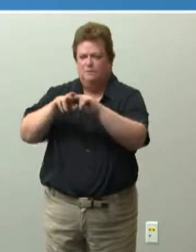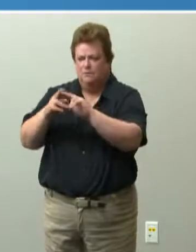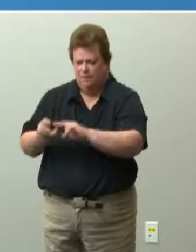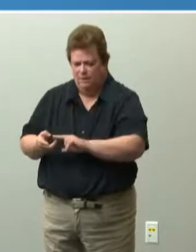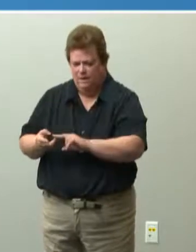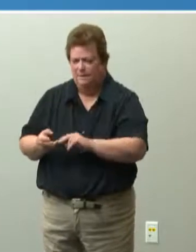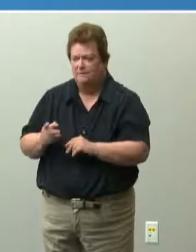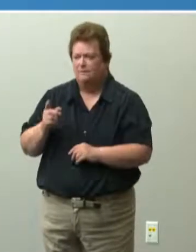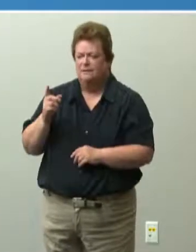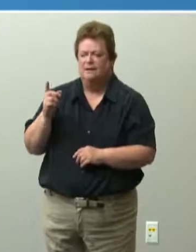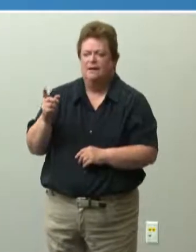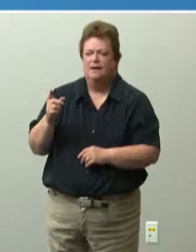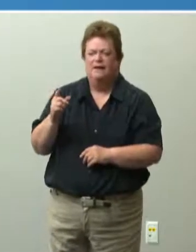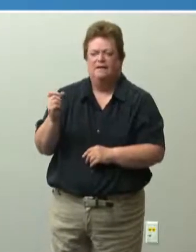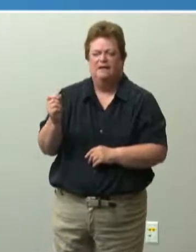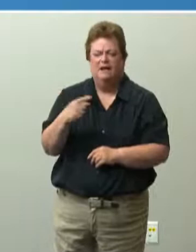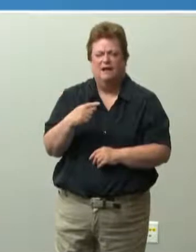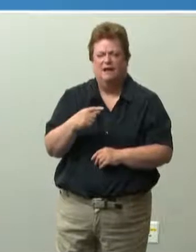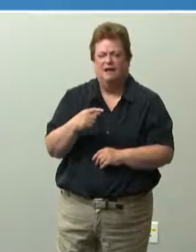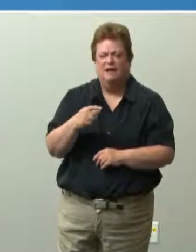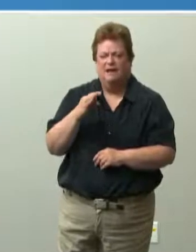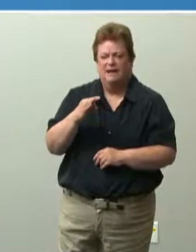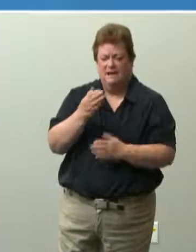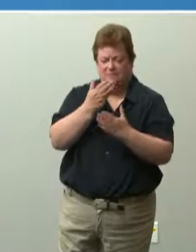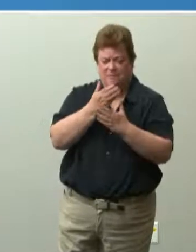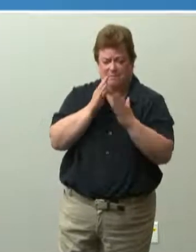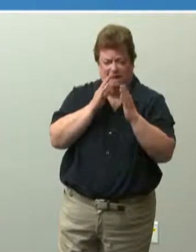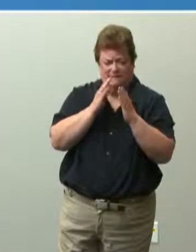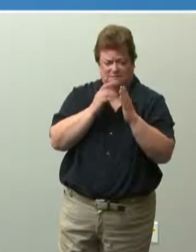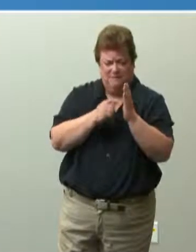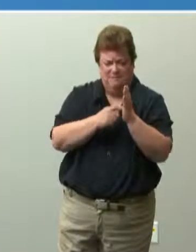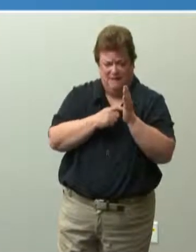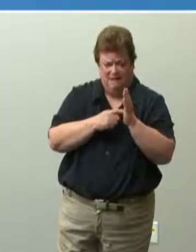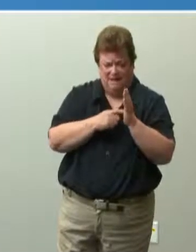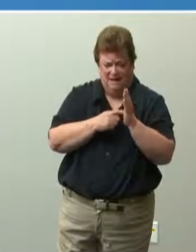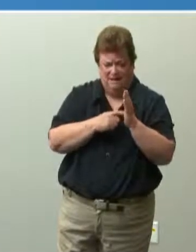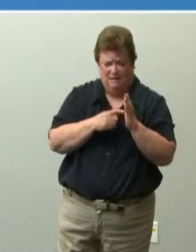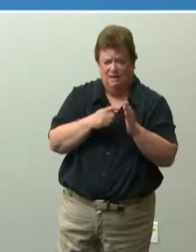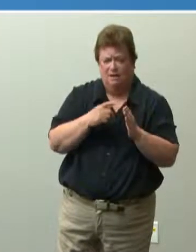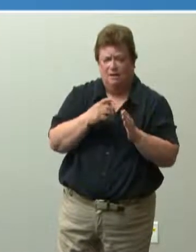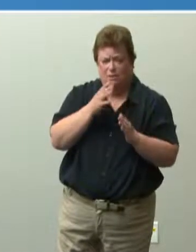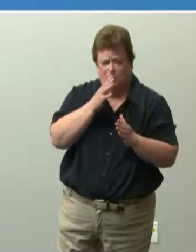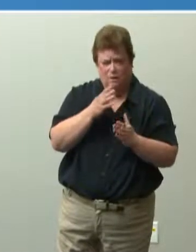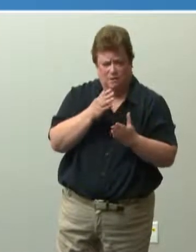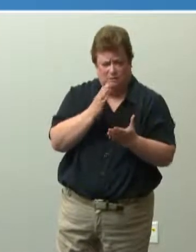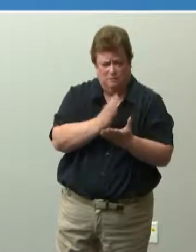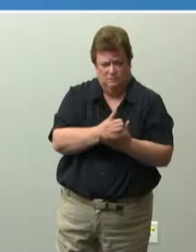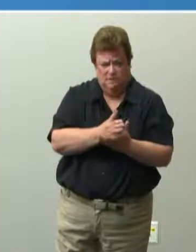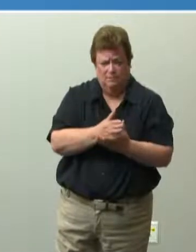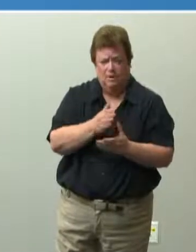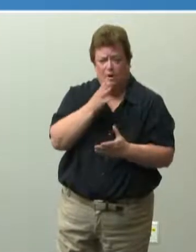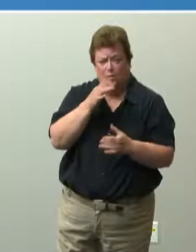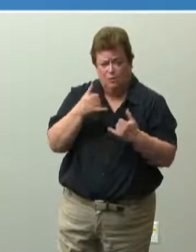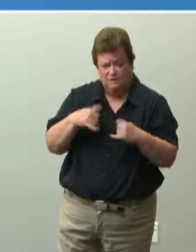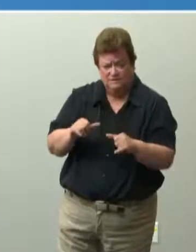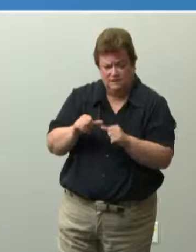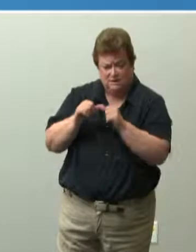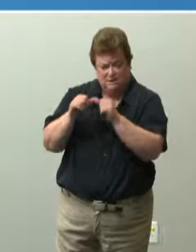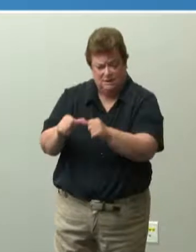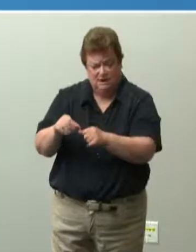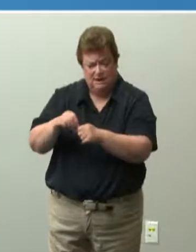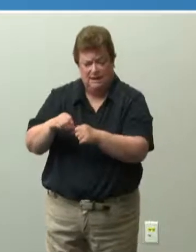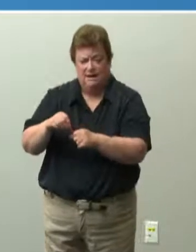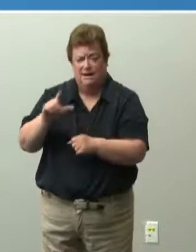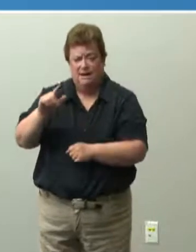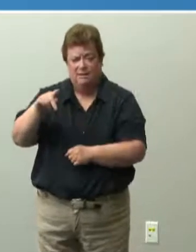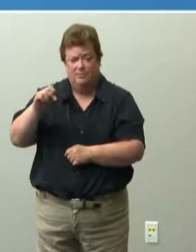And then sort of touching off of that, if the mask mandate were to go away, would it stay in places like universities and maybe LPS, or is that